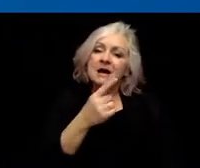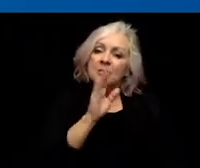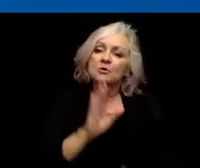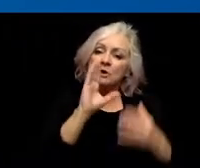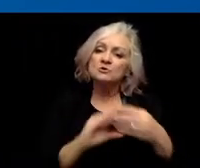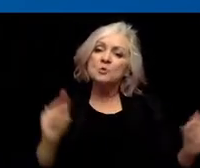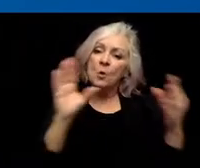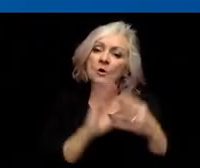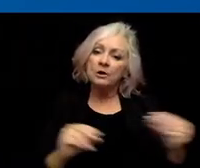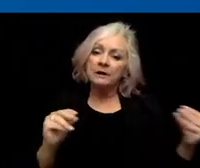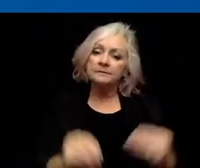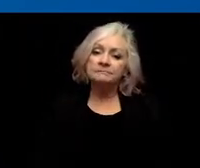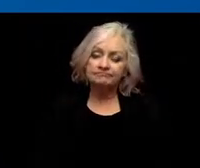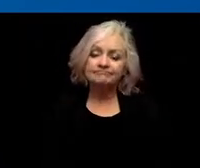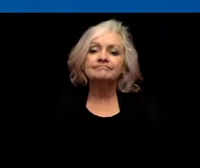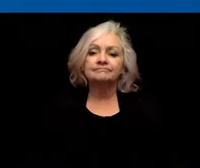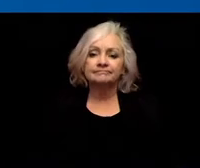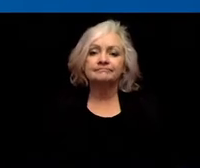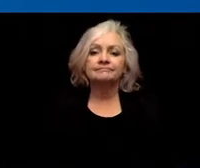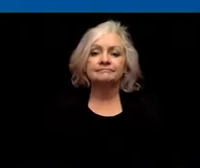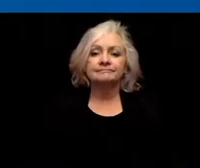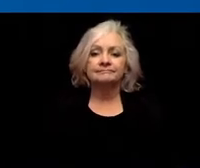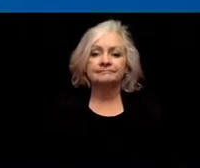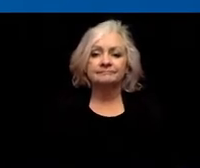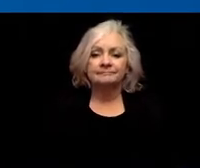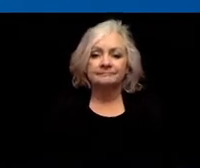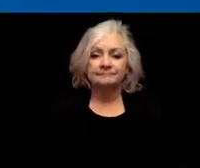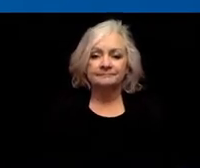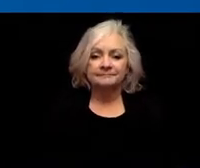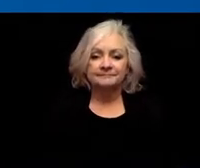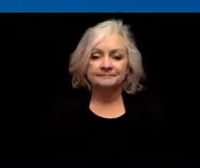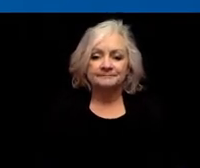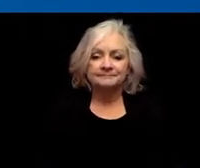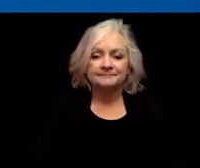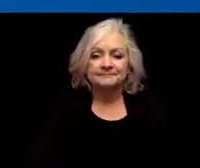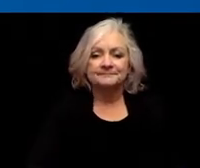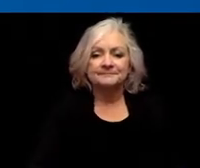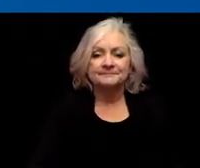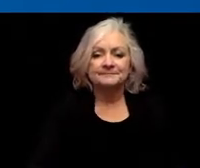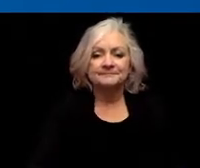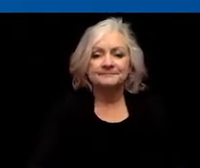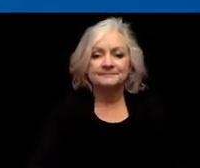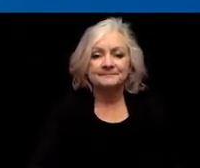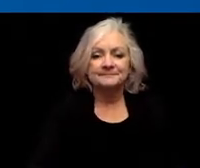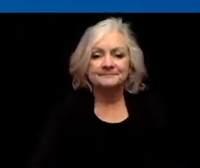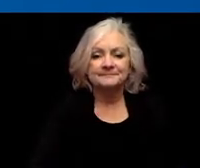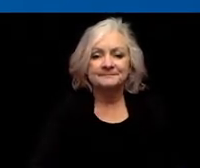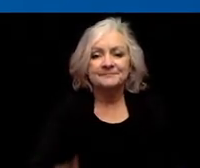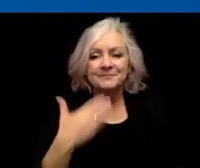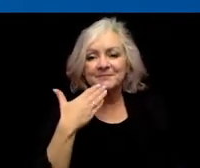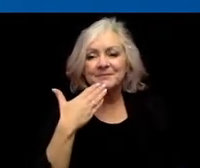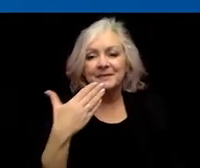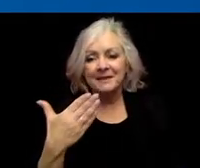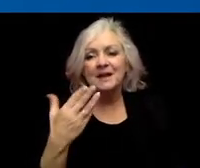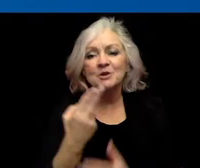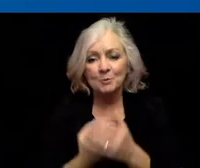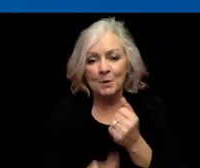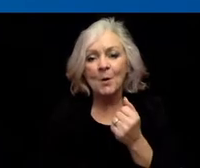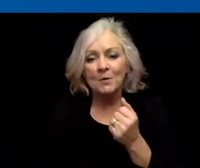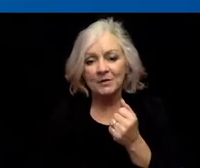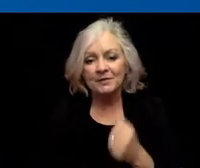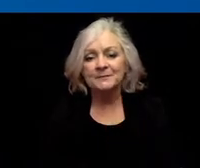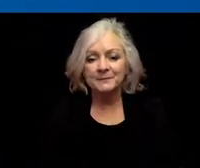Beautiful. Concise and true. So thank you both for joining